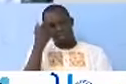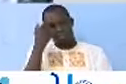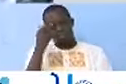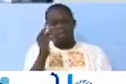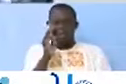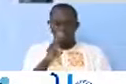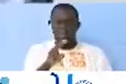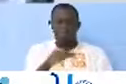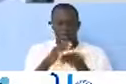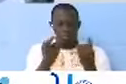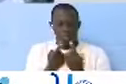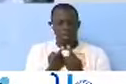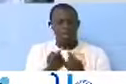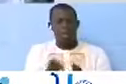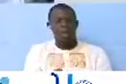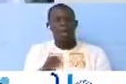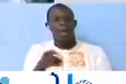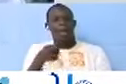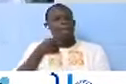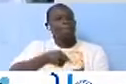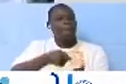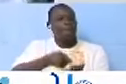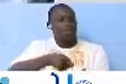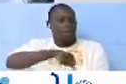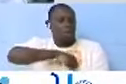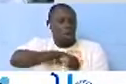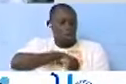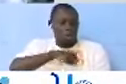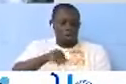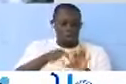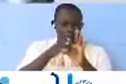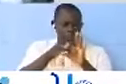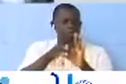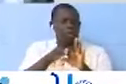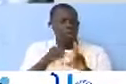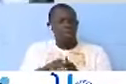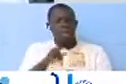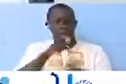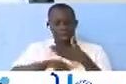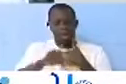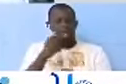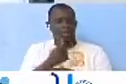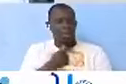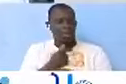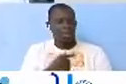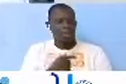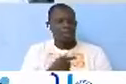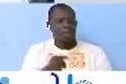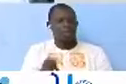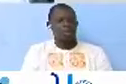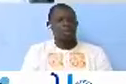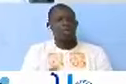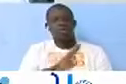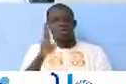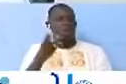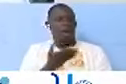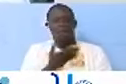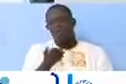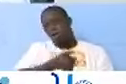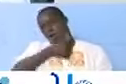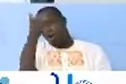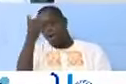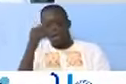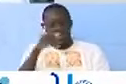least nasubo da the price of my meat Gambia in the Gambia here. That is